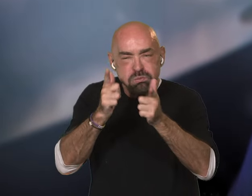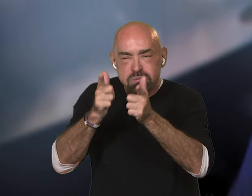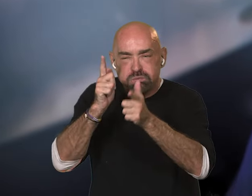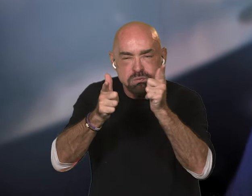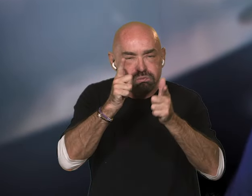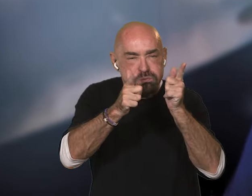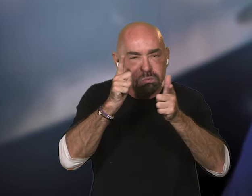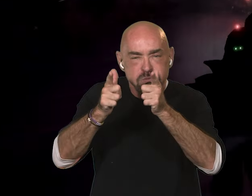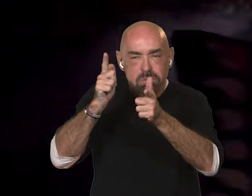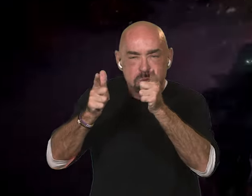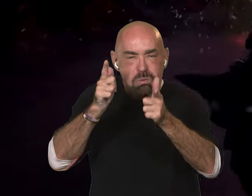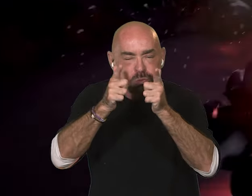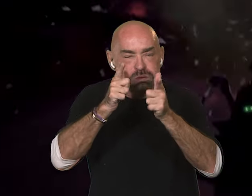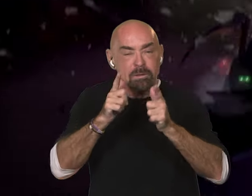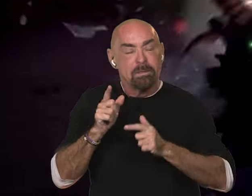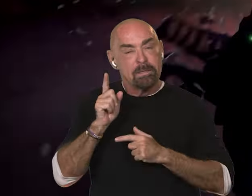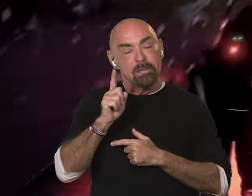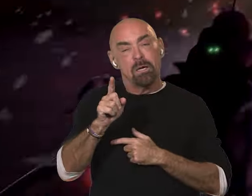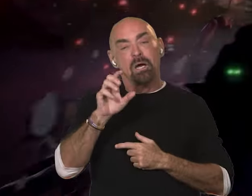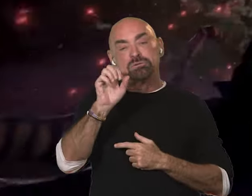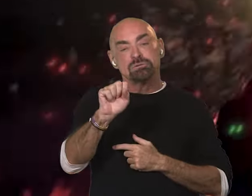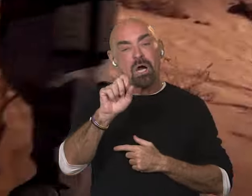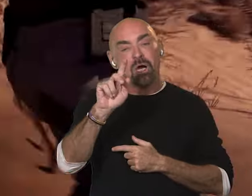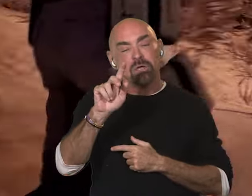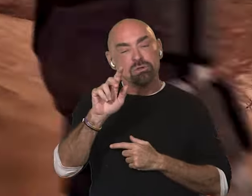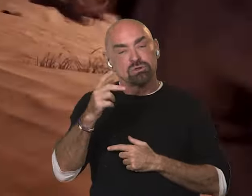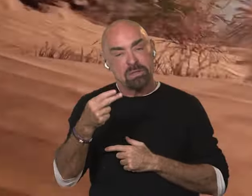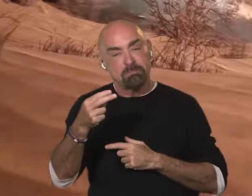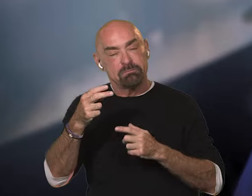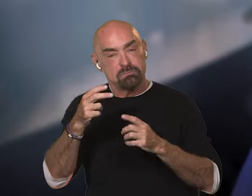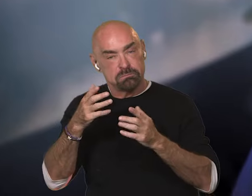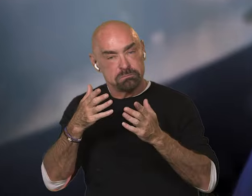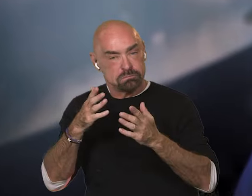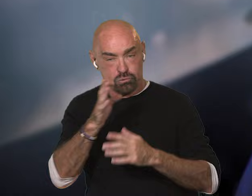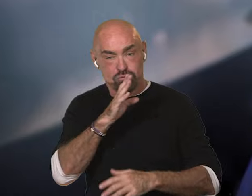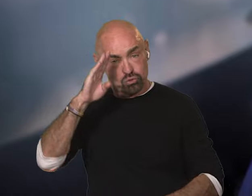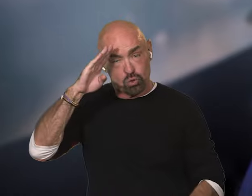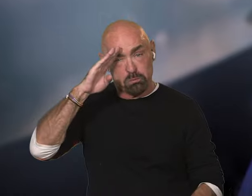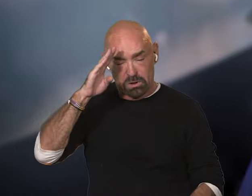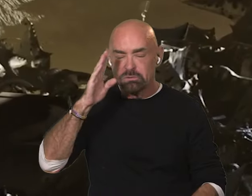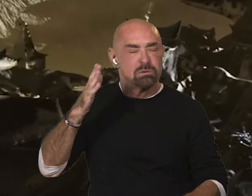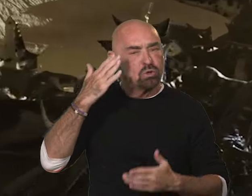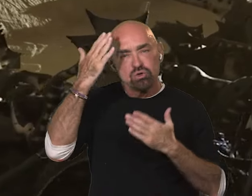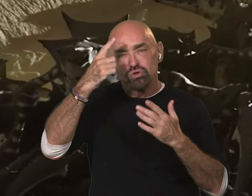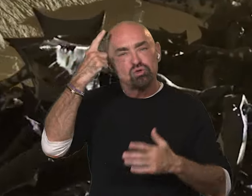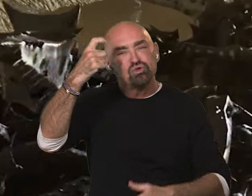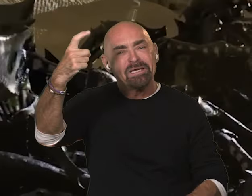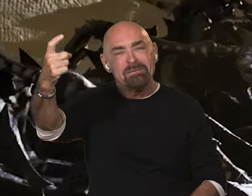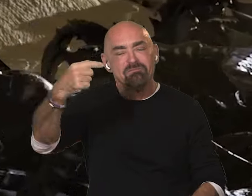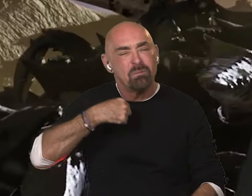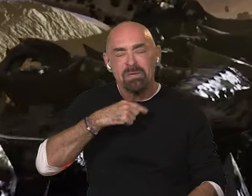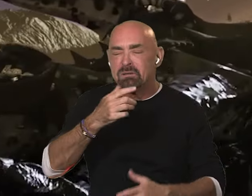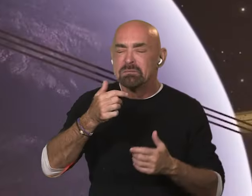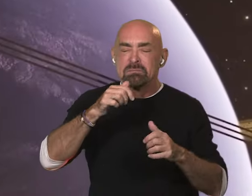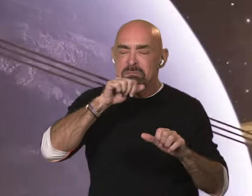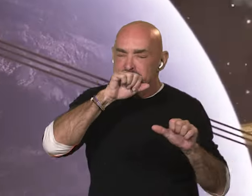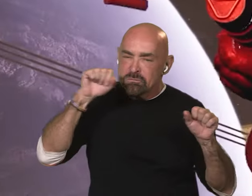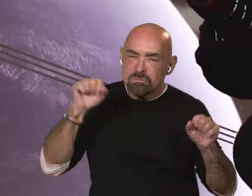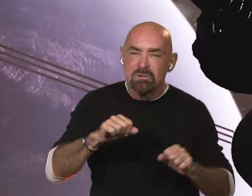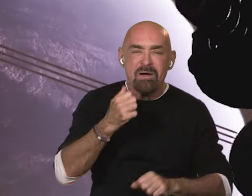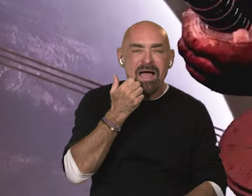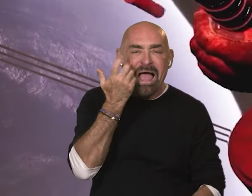gunplay, and that's what weak points are allowing us to do. Working on Starship Troopers Extermination has been a dream come true for me. It's something that I really enjoy